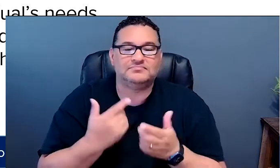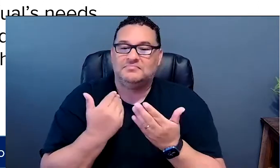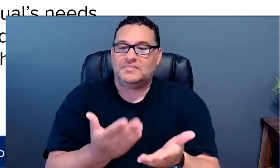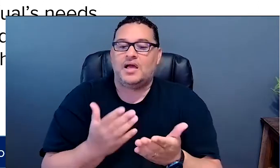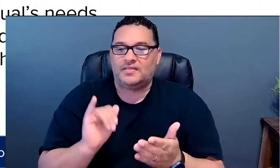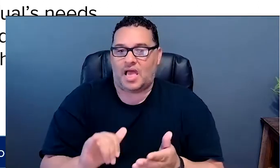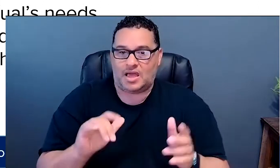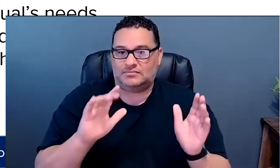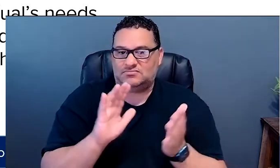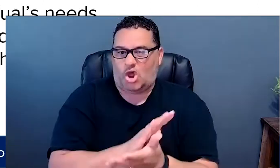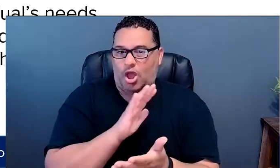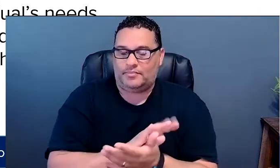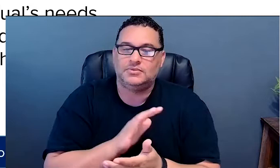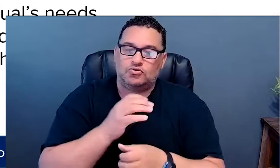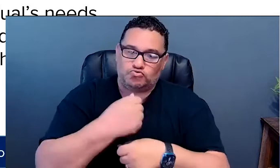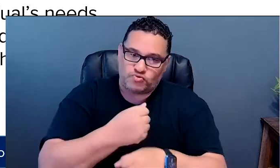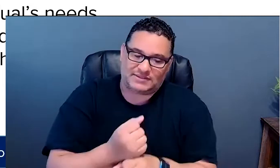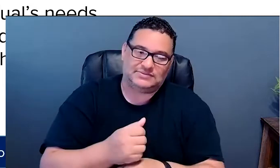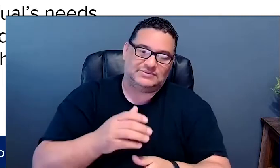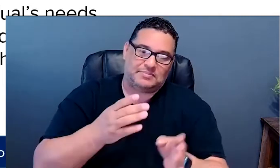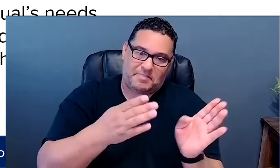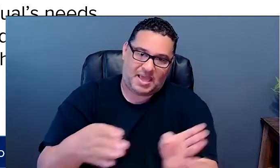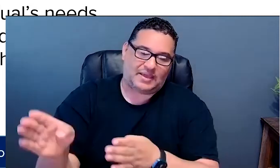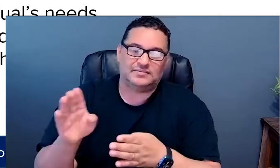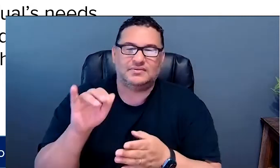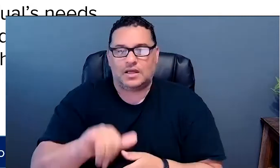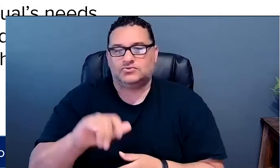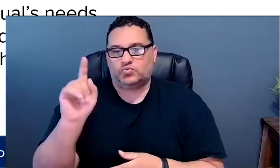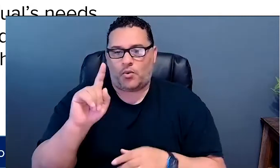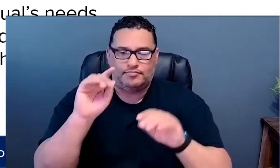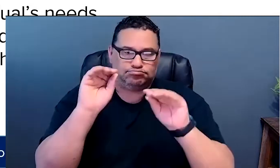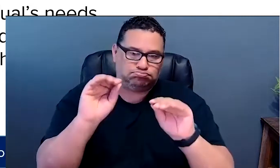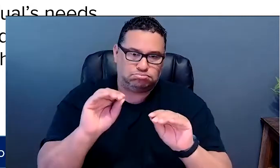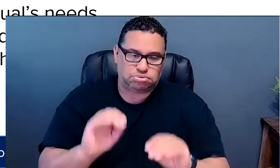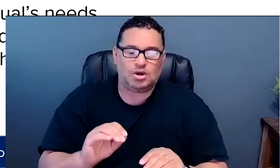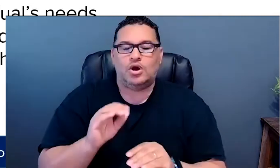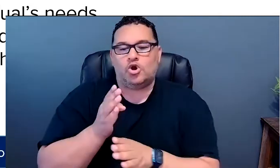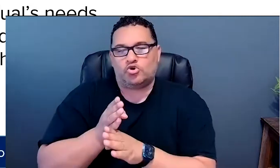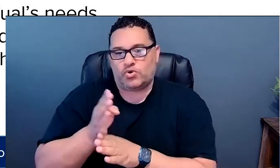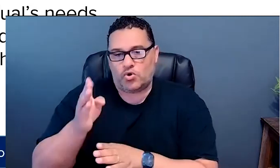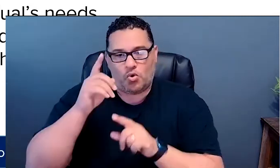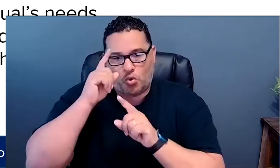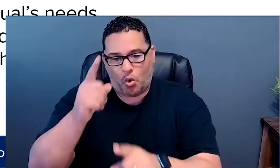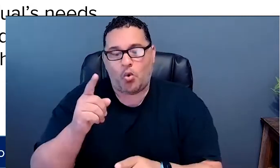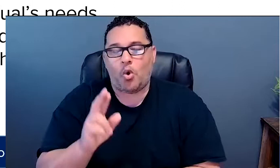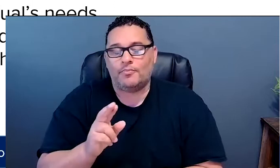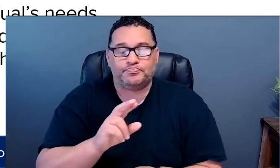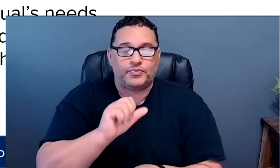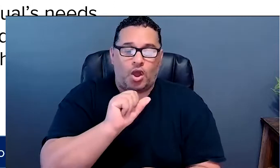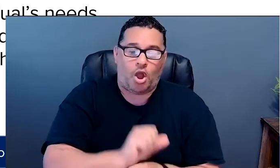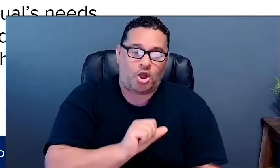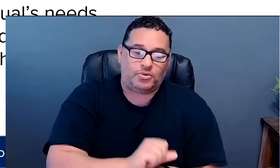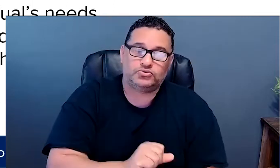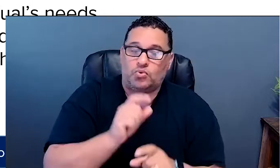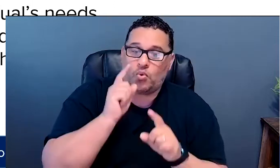This is where we identify the actual career goal or occupational goal for